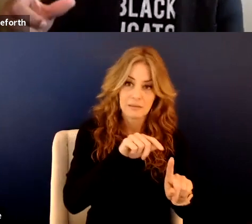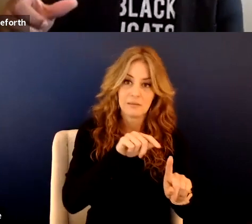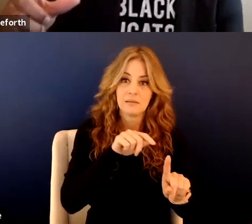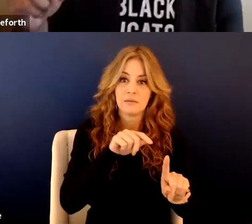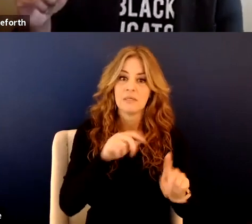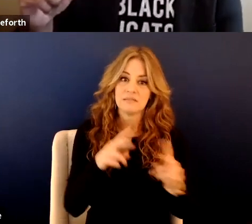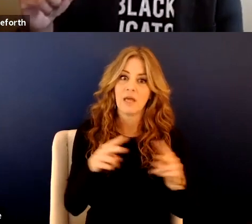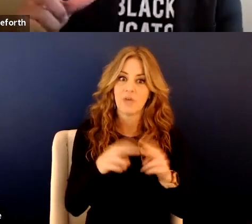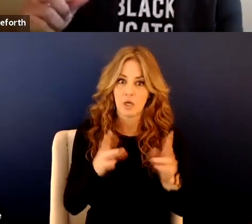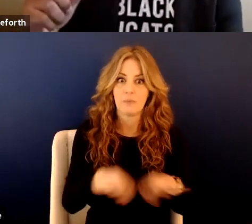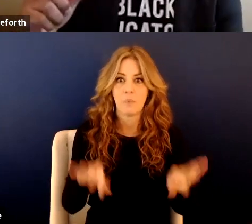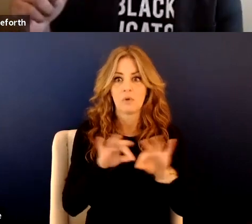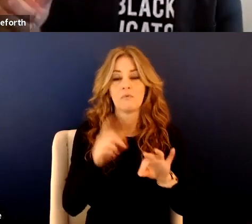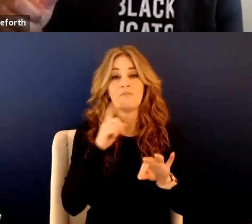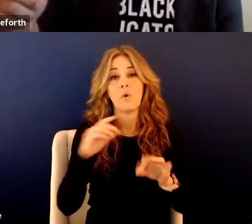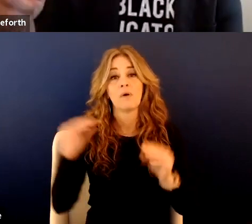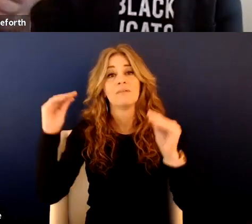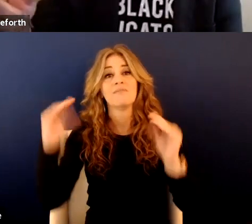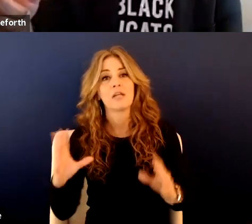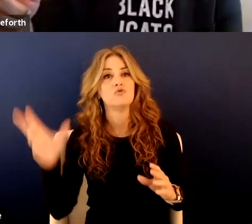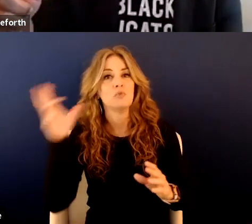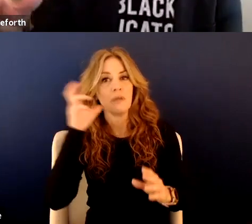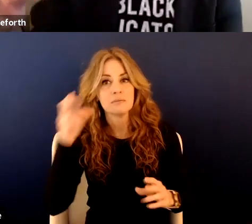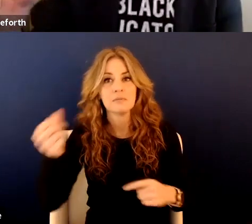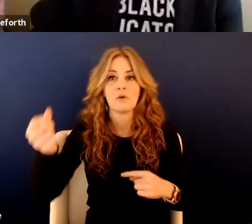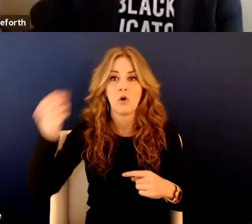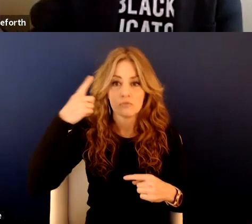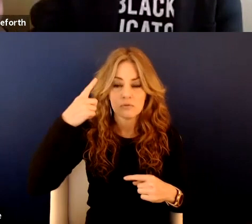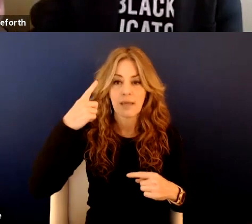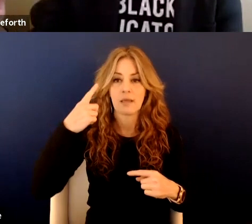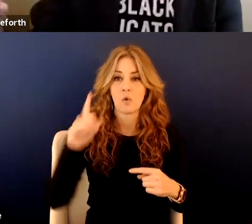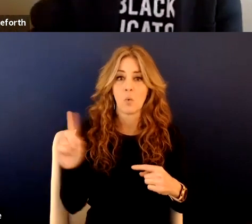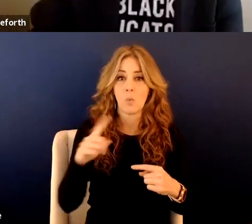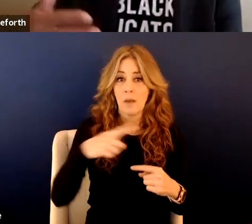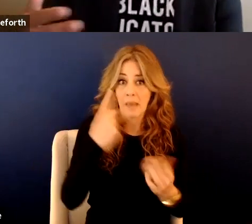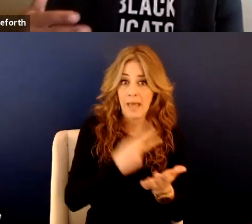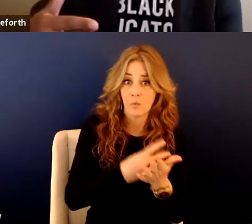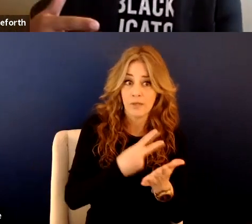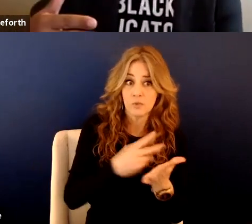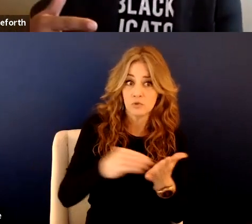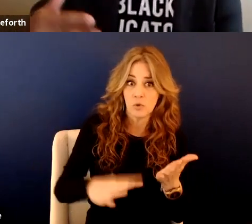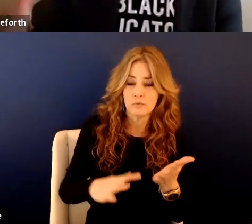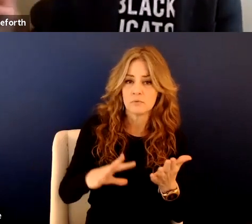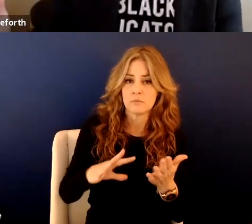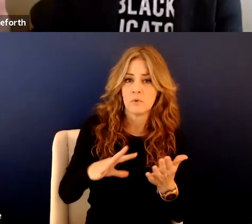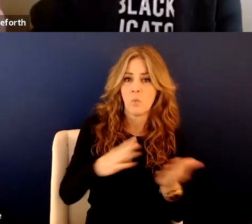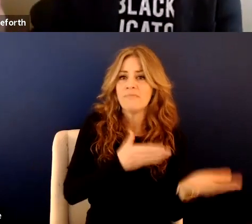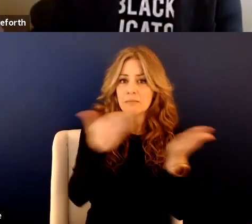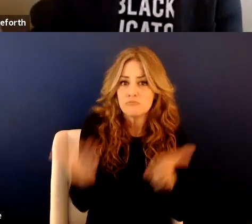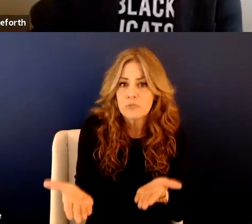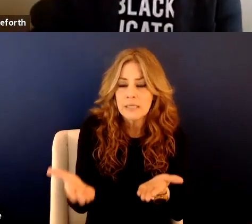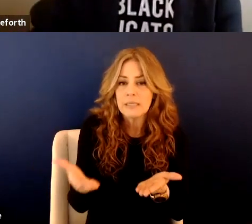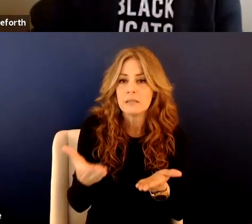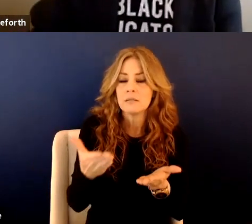very important for faculty to also listen and understand where Black graduate students are coming in, what they're coming in with, and what